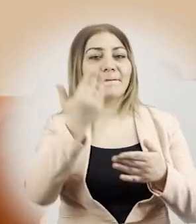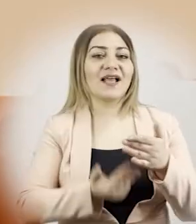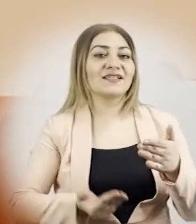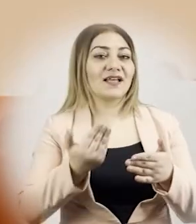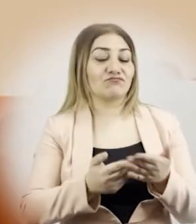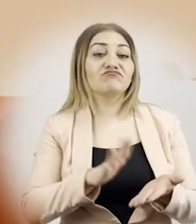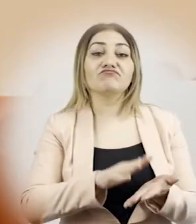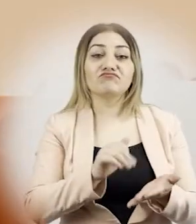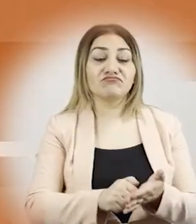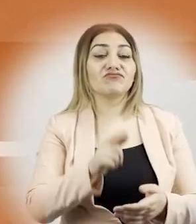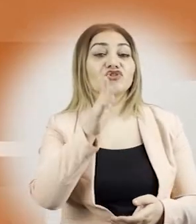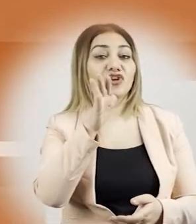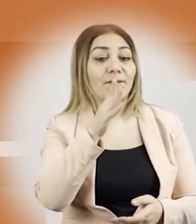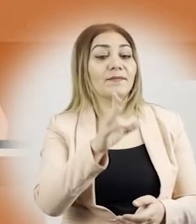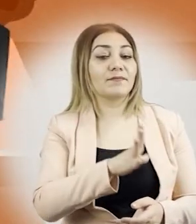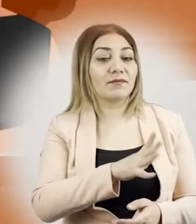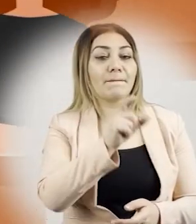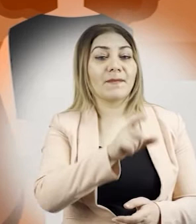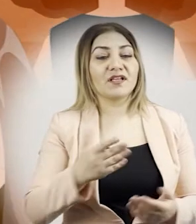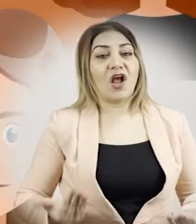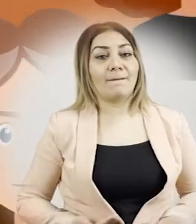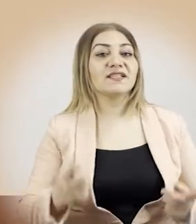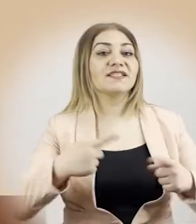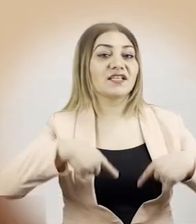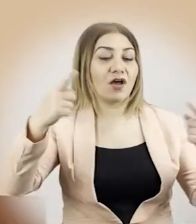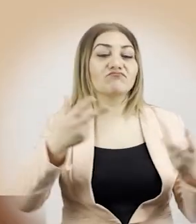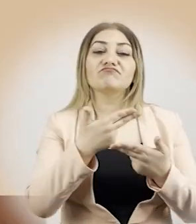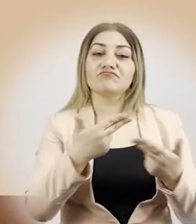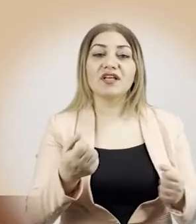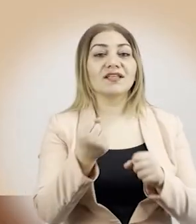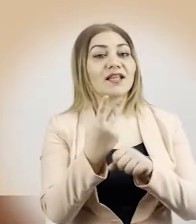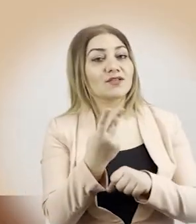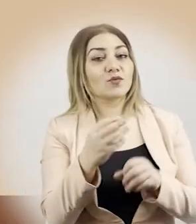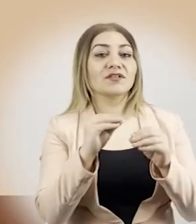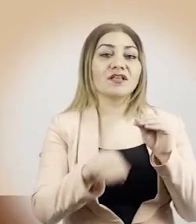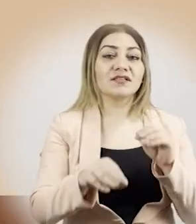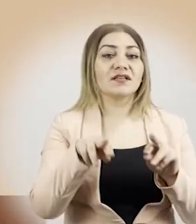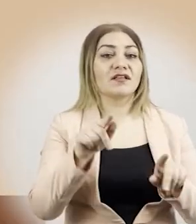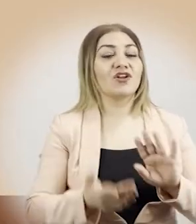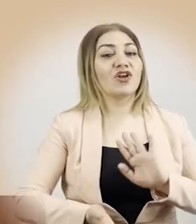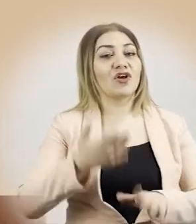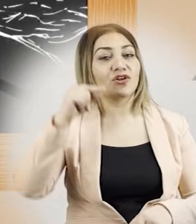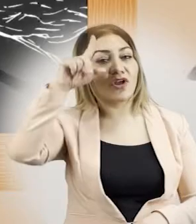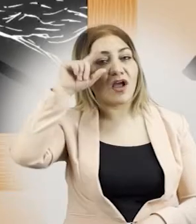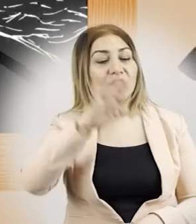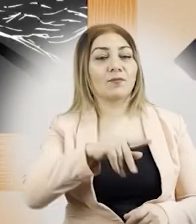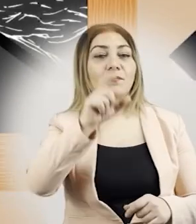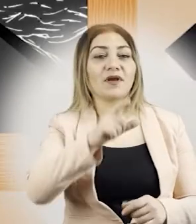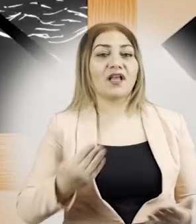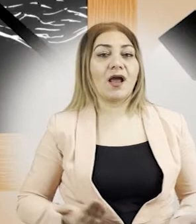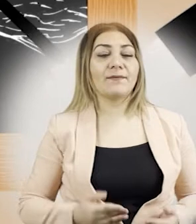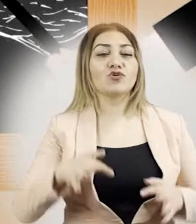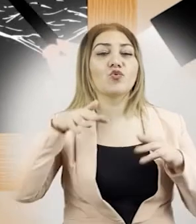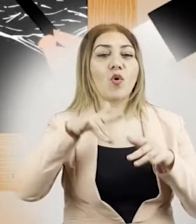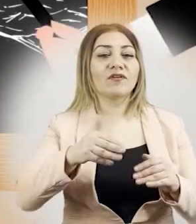point, people actually lived in the mountains. Exactly. 12 to 10,000 years ago, the people of Armenia lived at altitudes between 3,200